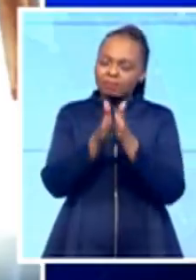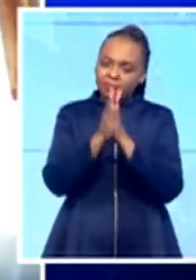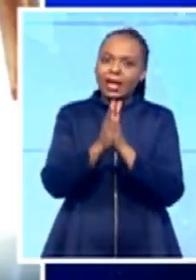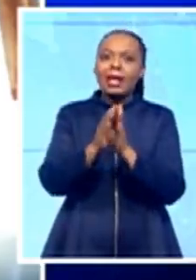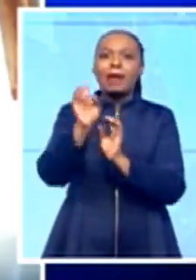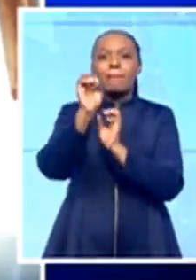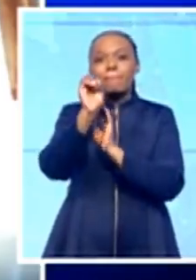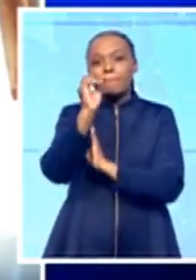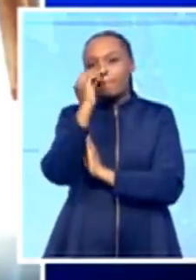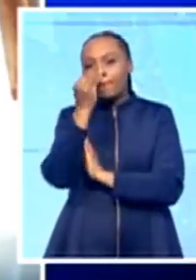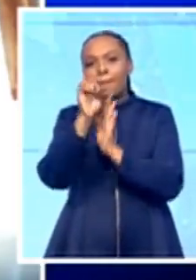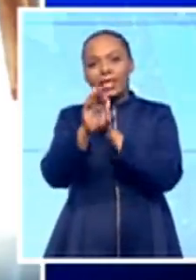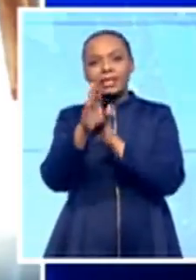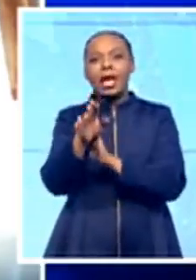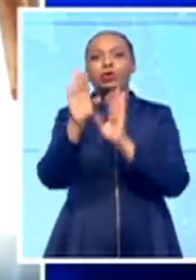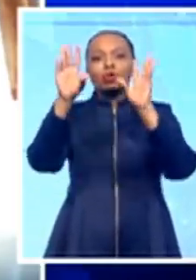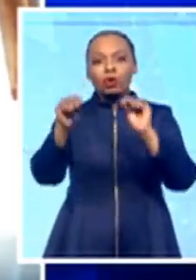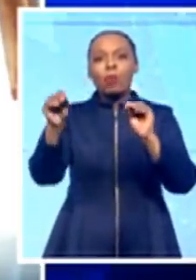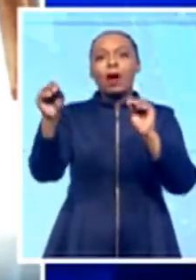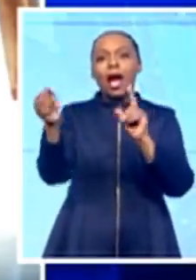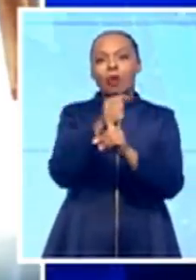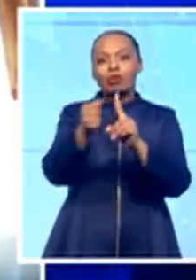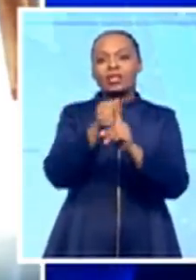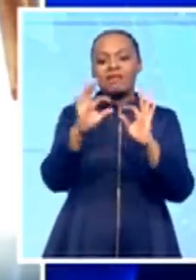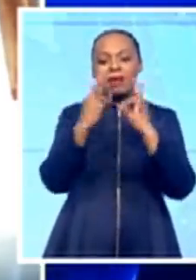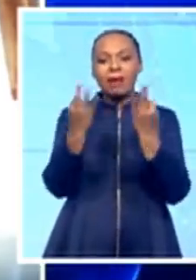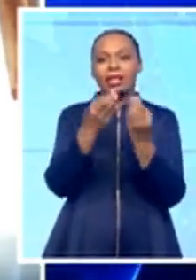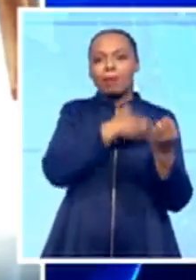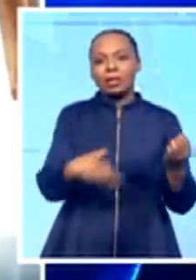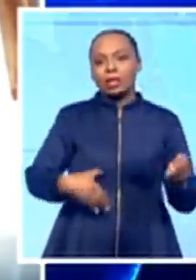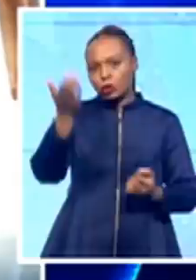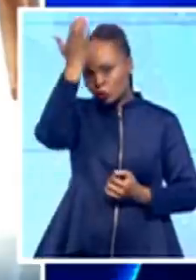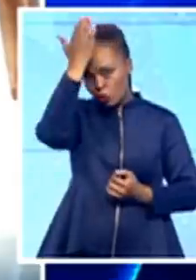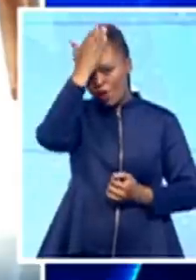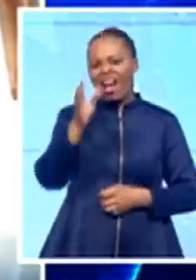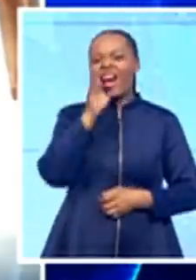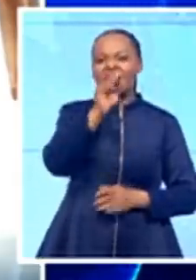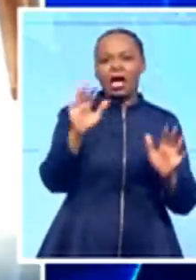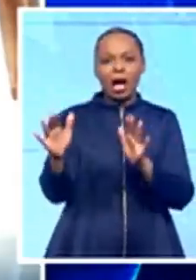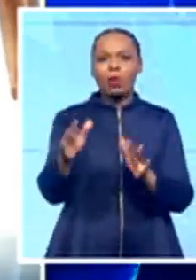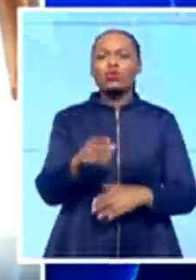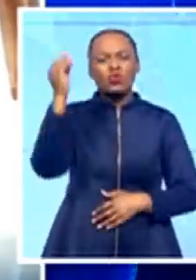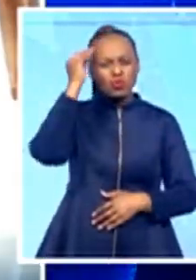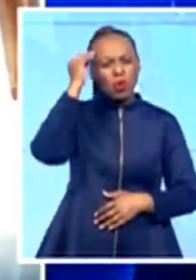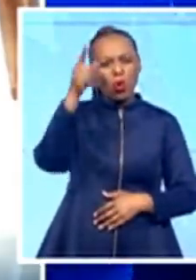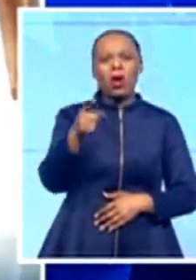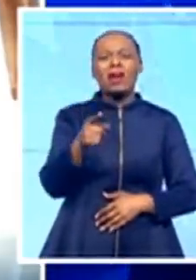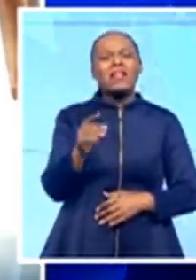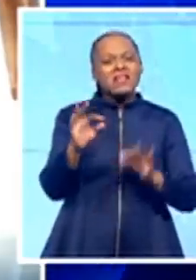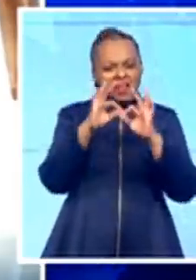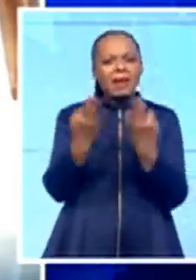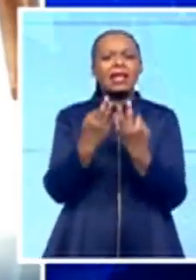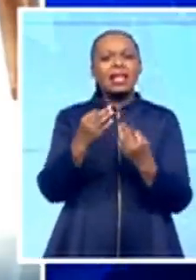them how they are and all of that. It's an obvious thing. The family is grieving. Can they please leave President Zuma's